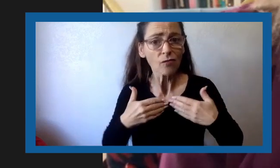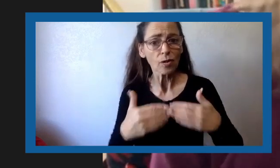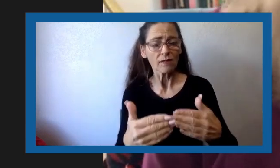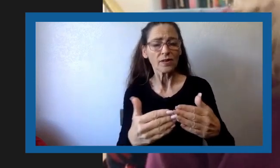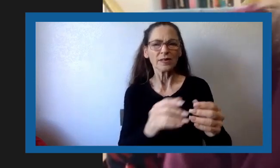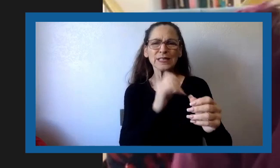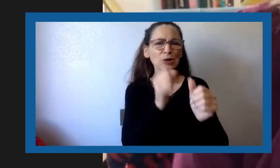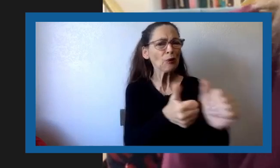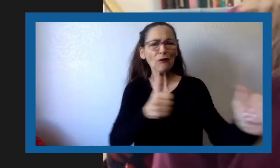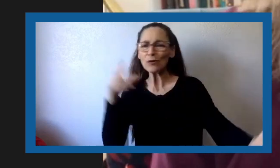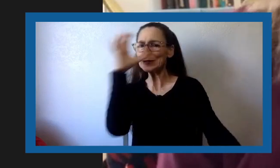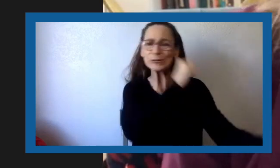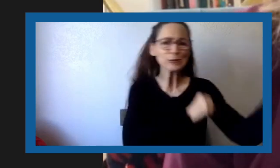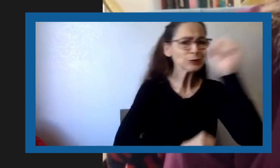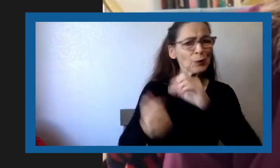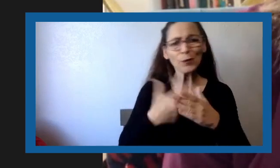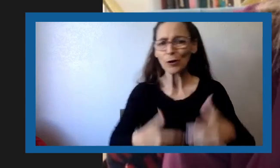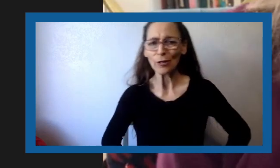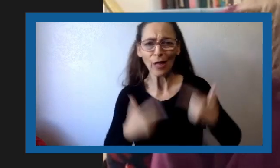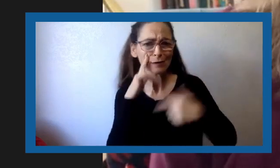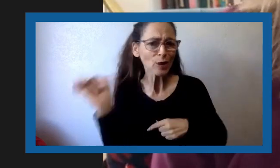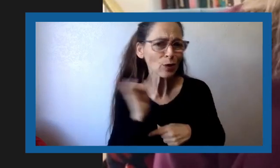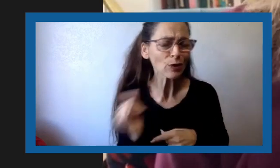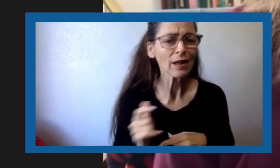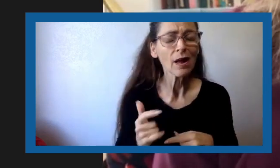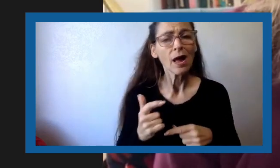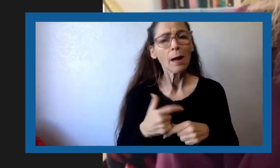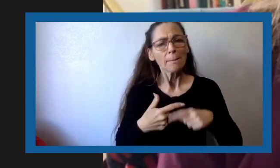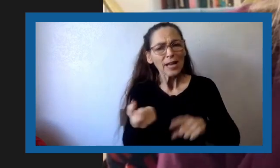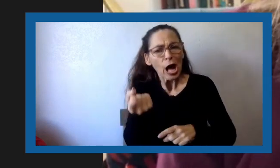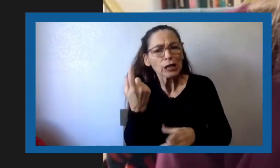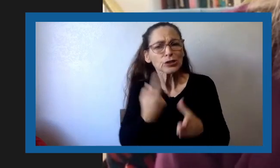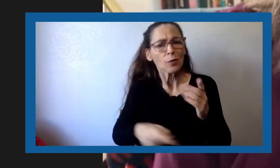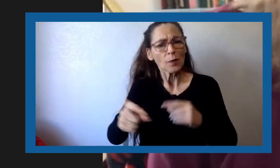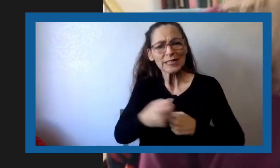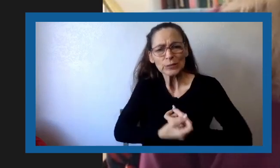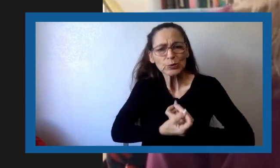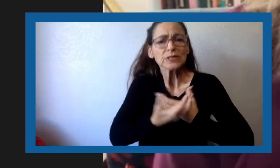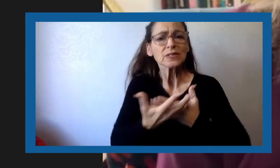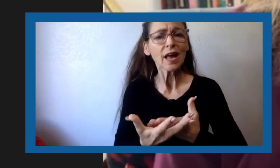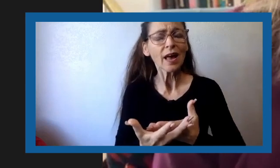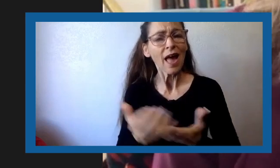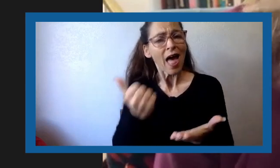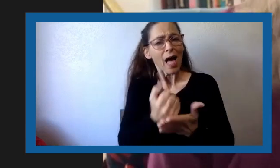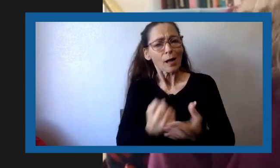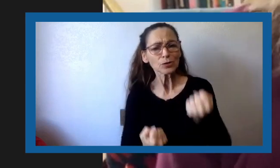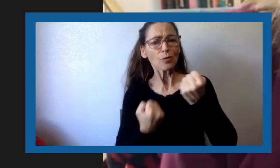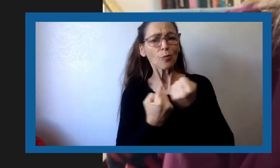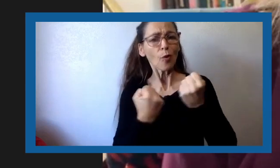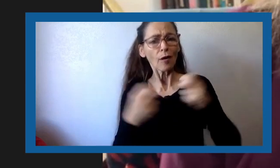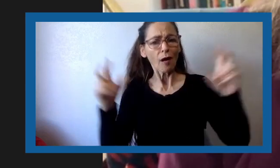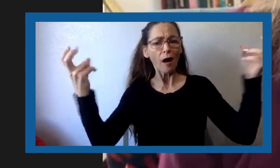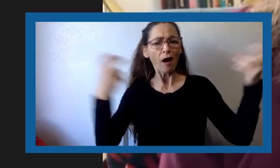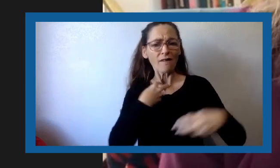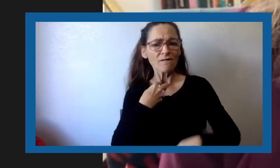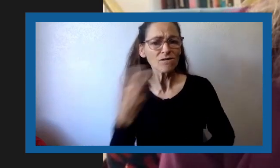avoid the assumptions about what our lives are and hear what we have to say and help to amplify our voice so that other people can hear